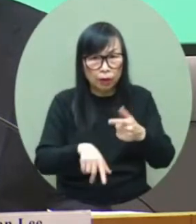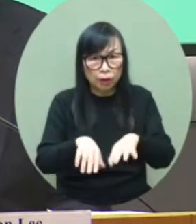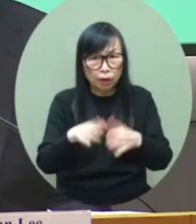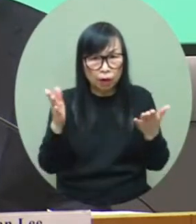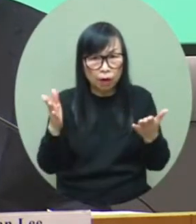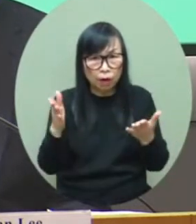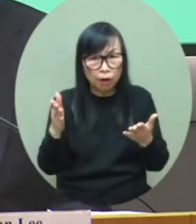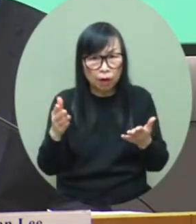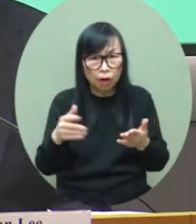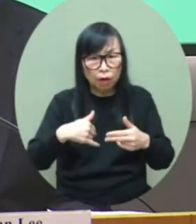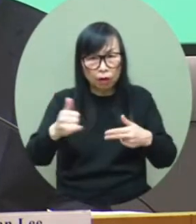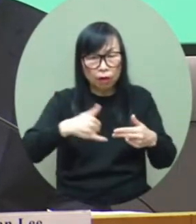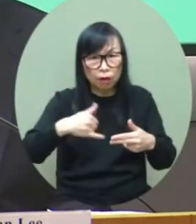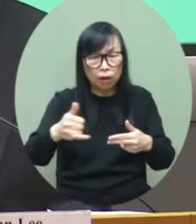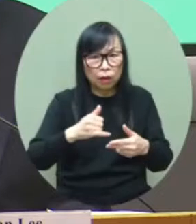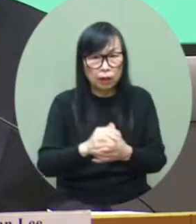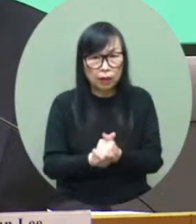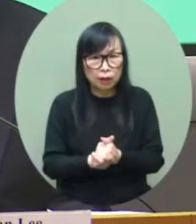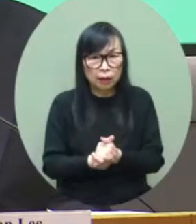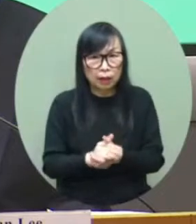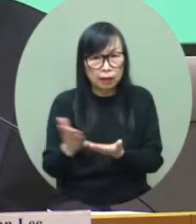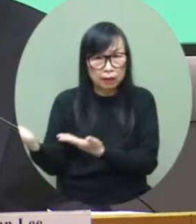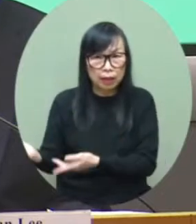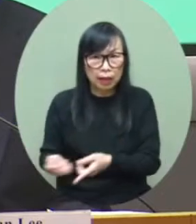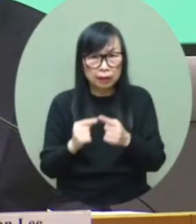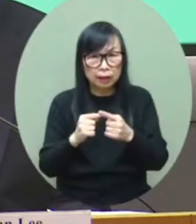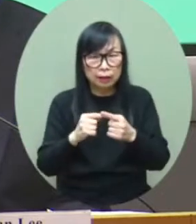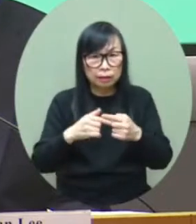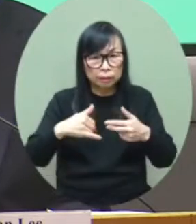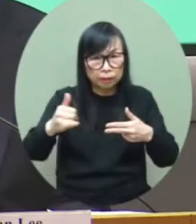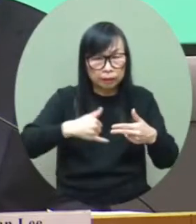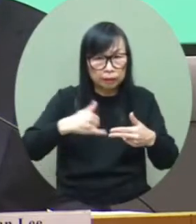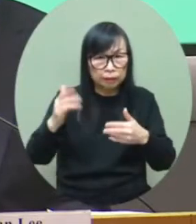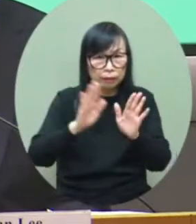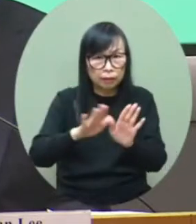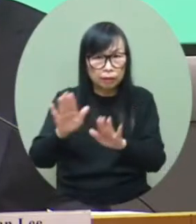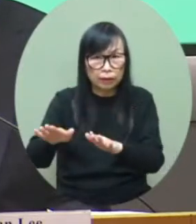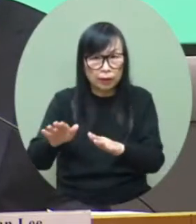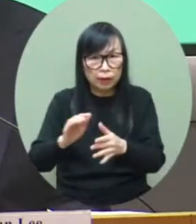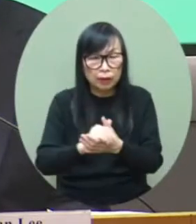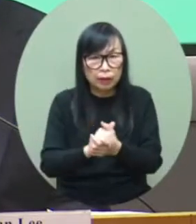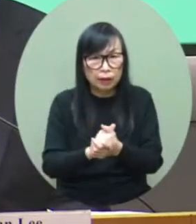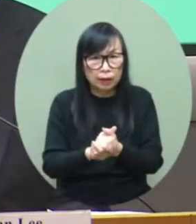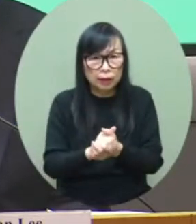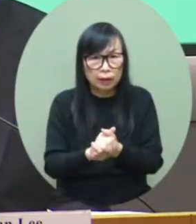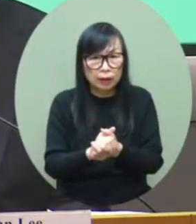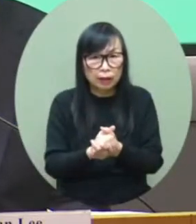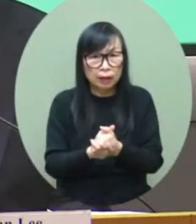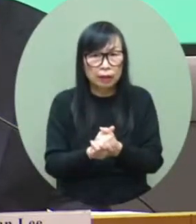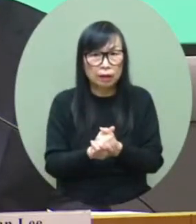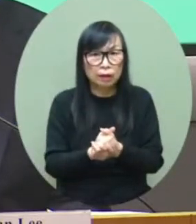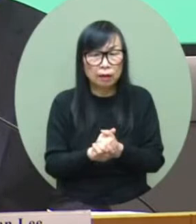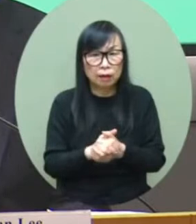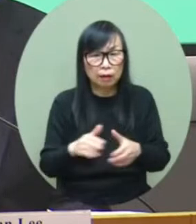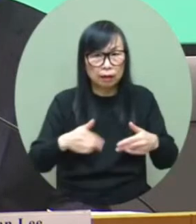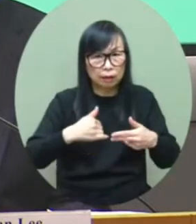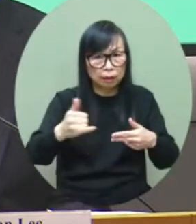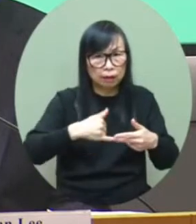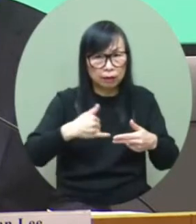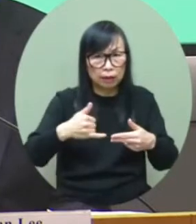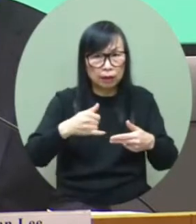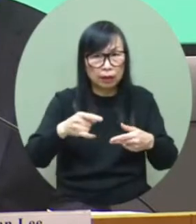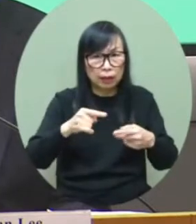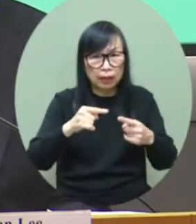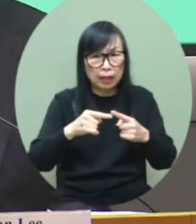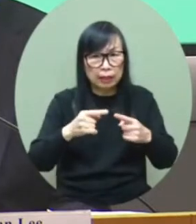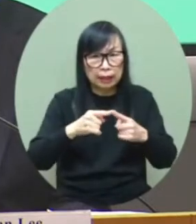the Lantau Hangyun Wai BCP started cargo services in